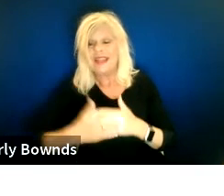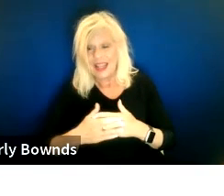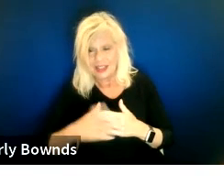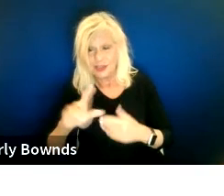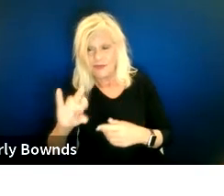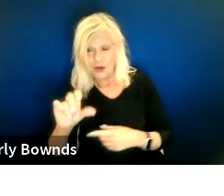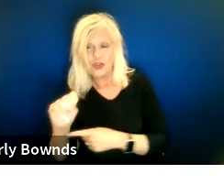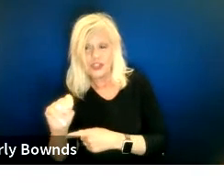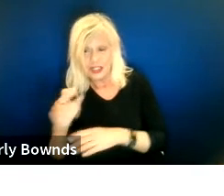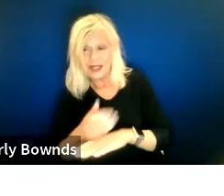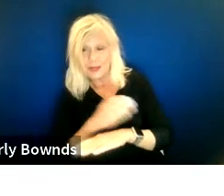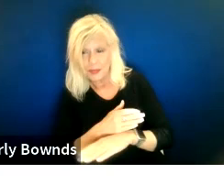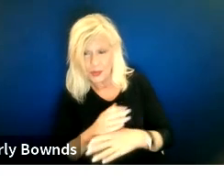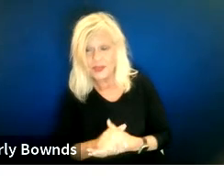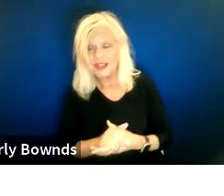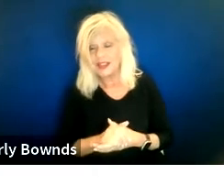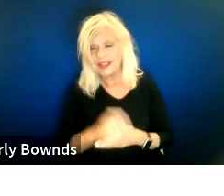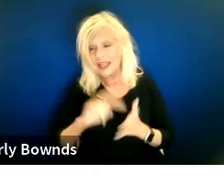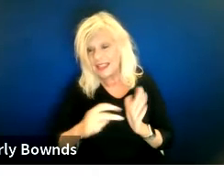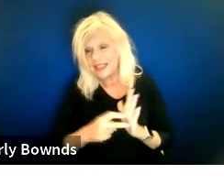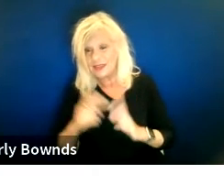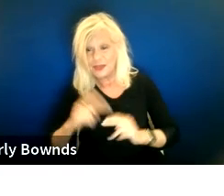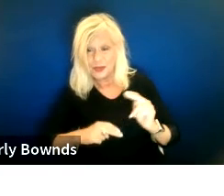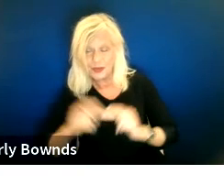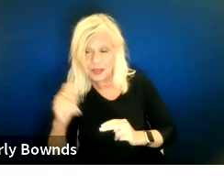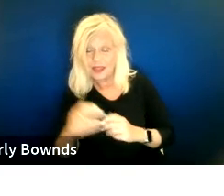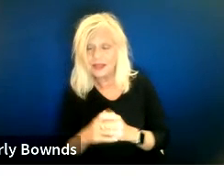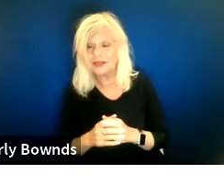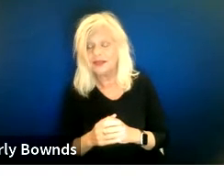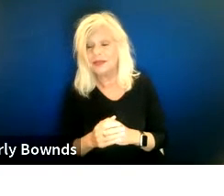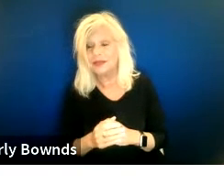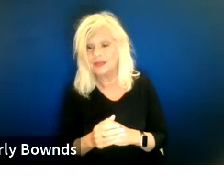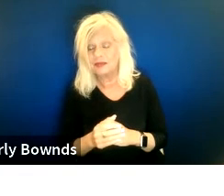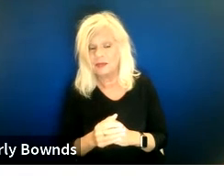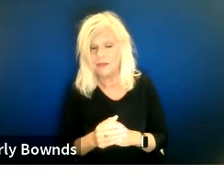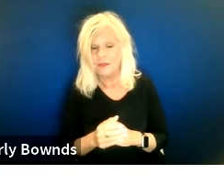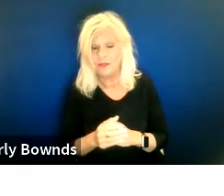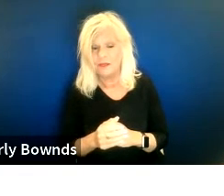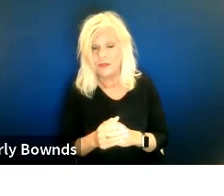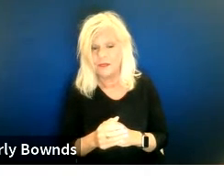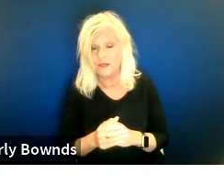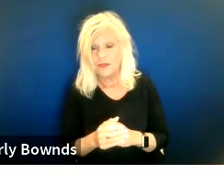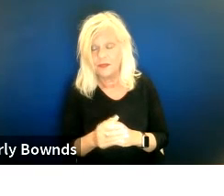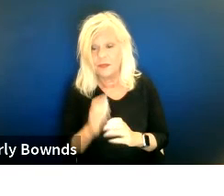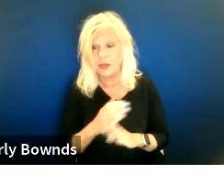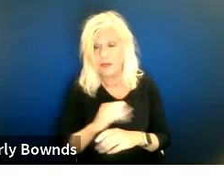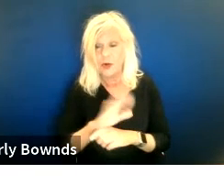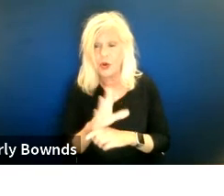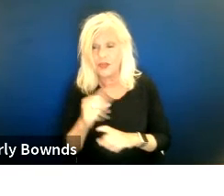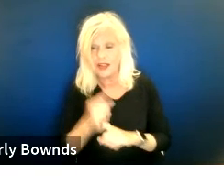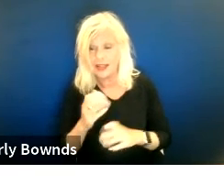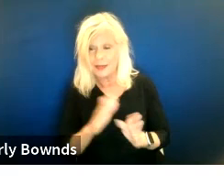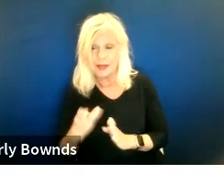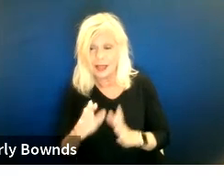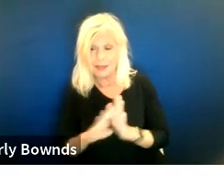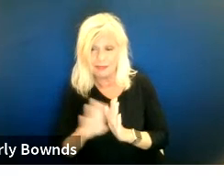we were intending to build right from our go before COVID hit. So next